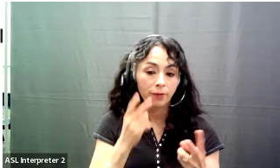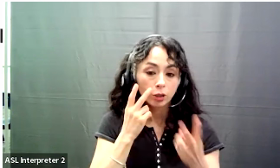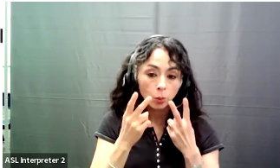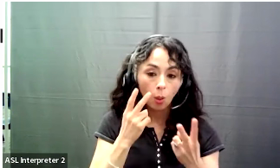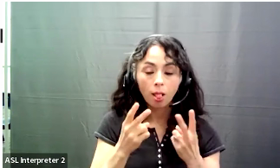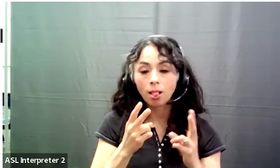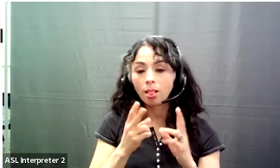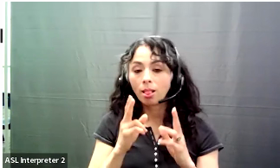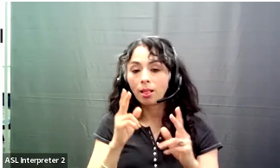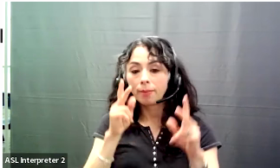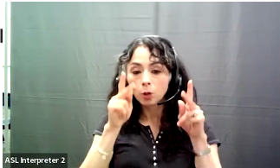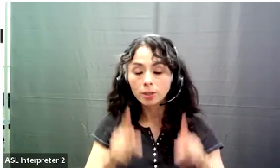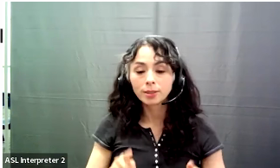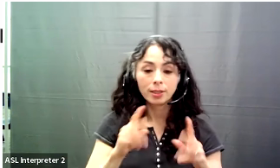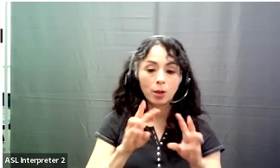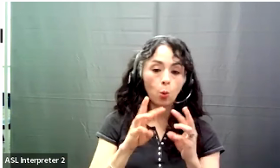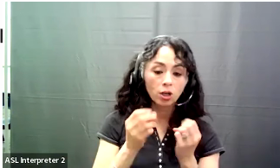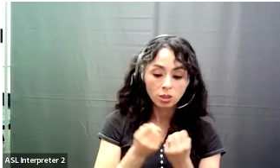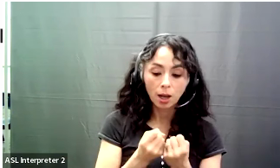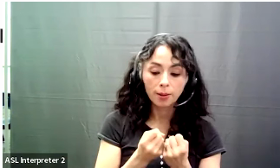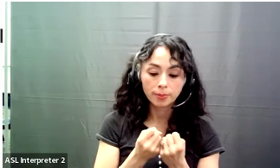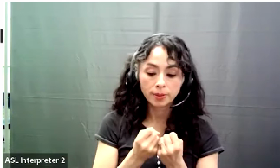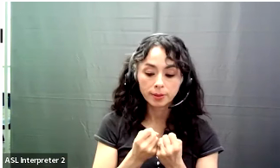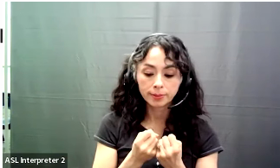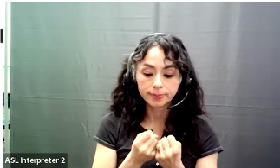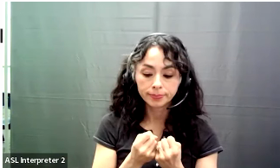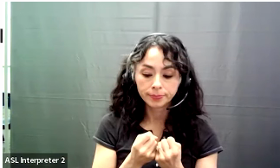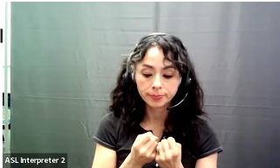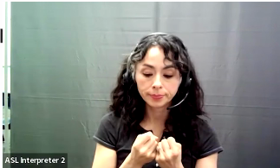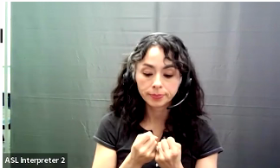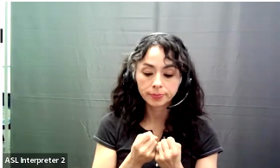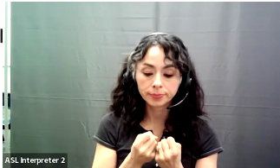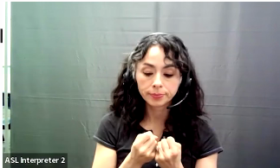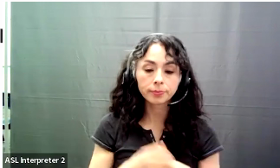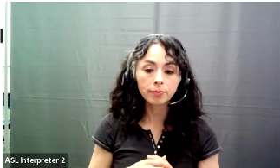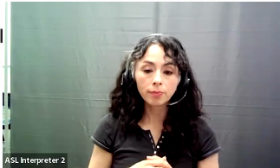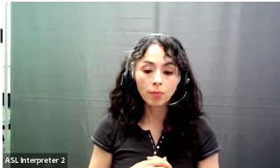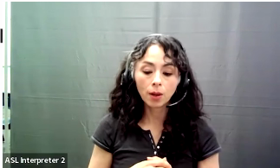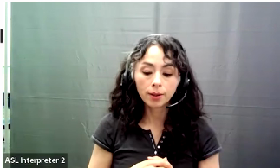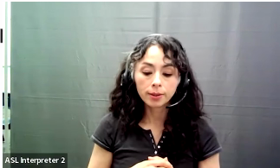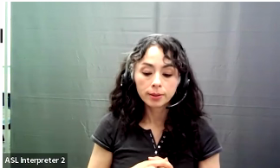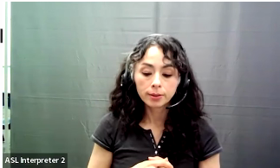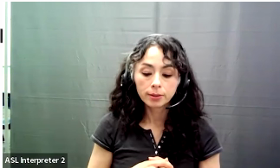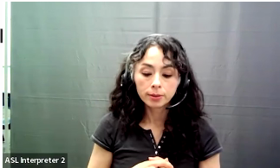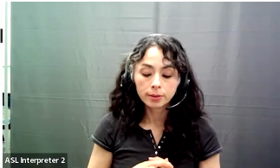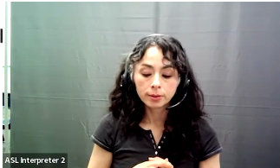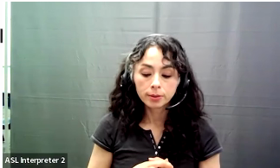and he will participate in virtual meetings and in-person meetings. They have shown